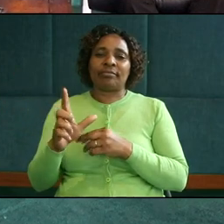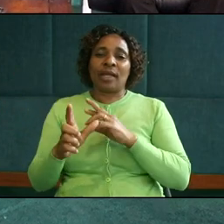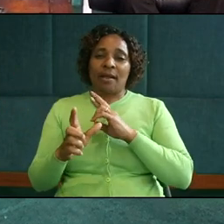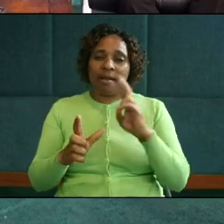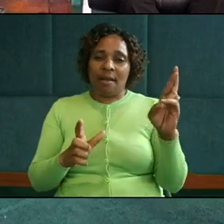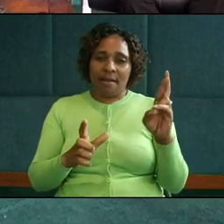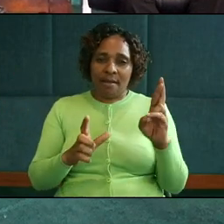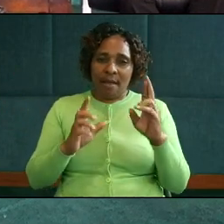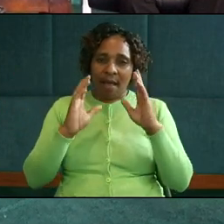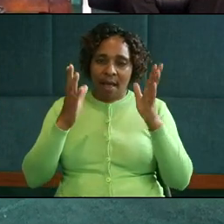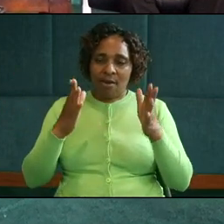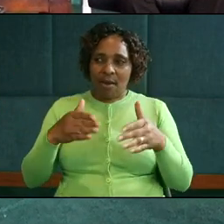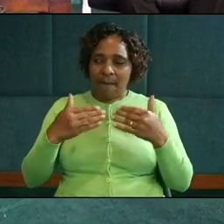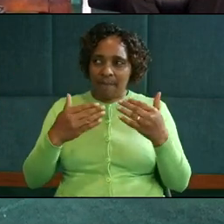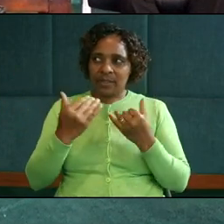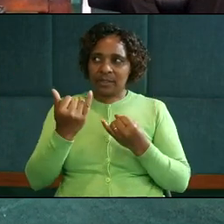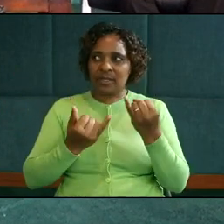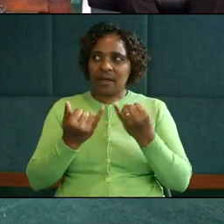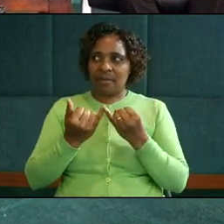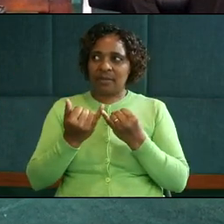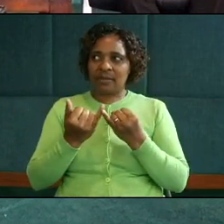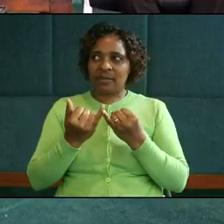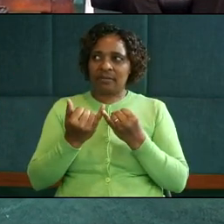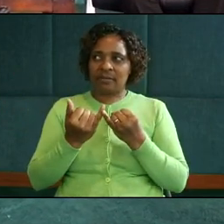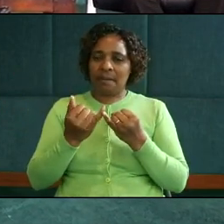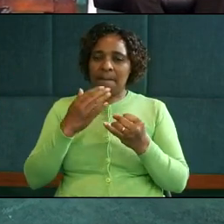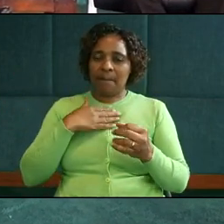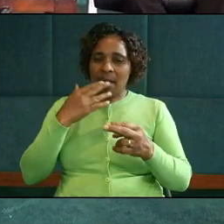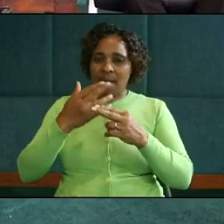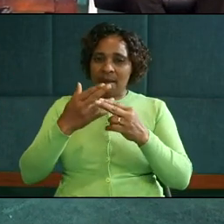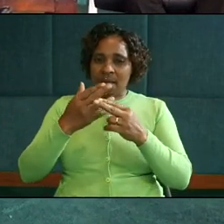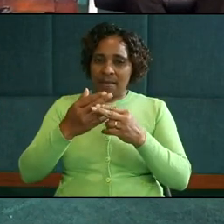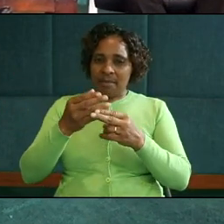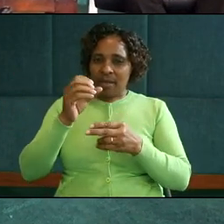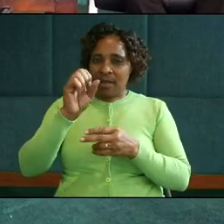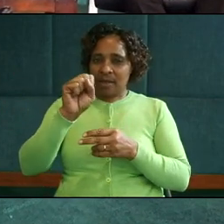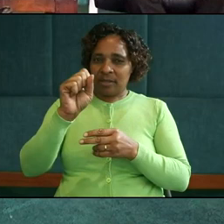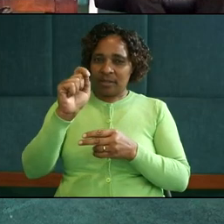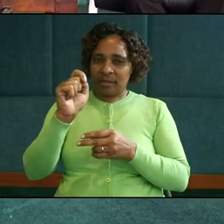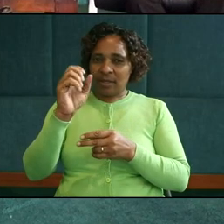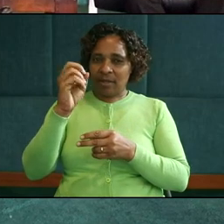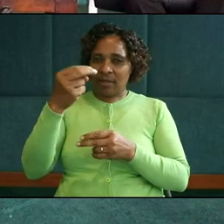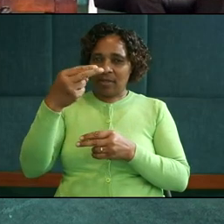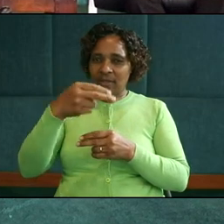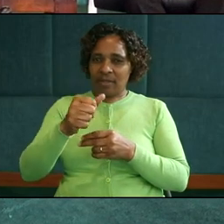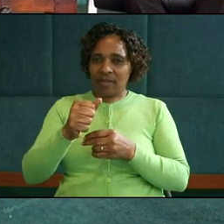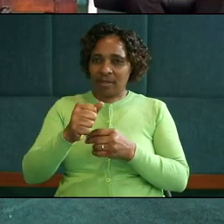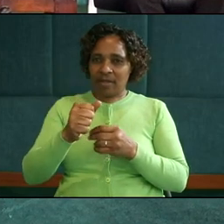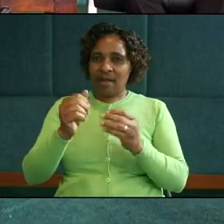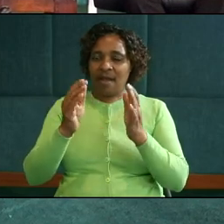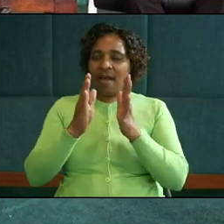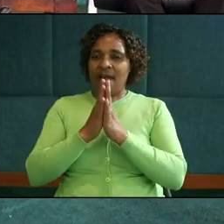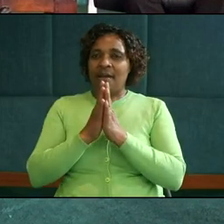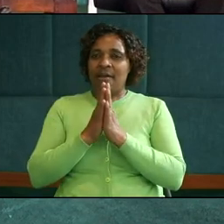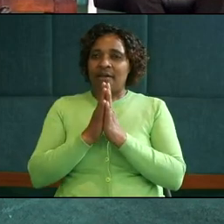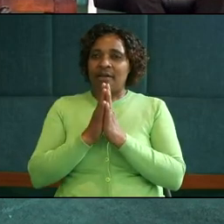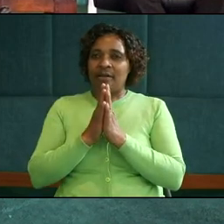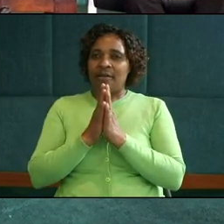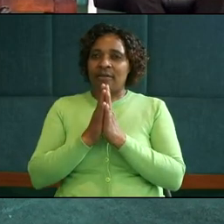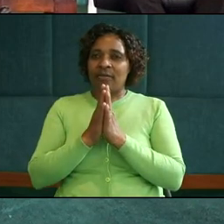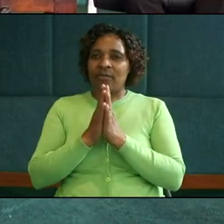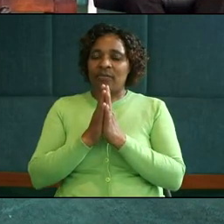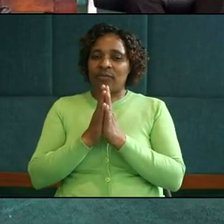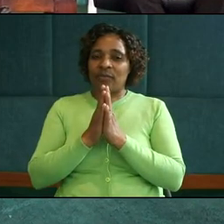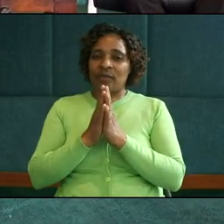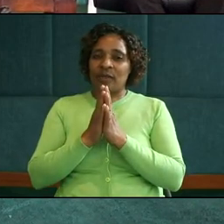and hope so about viewers. My name is Seth Ruben Mukaya, and I'm honored